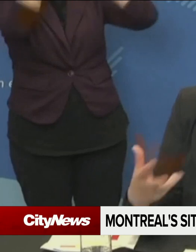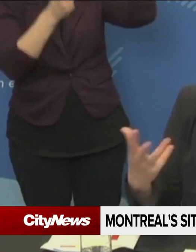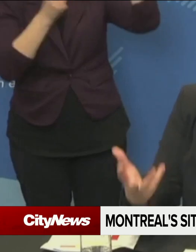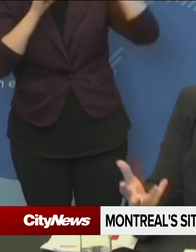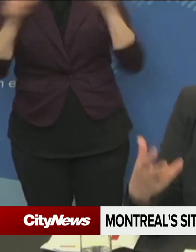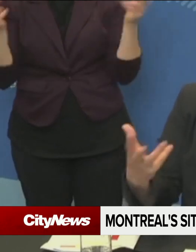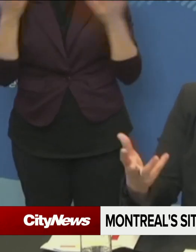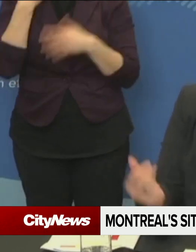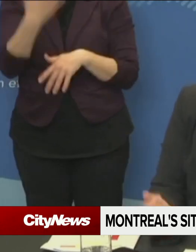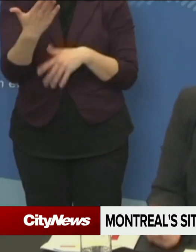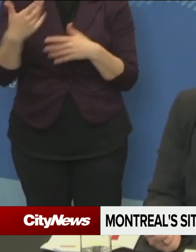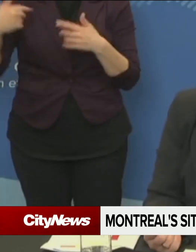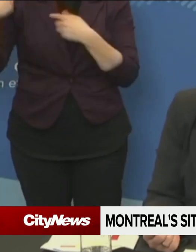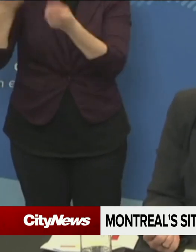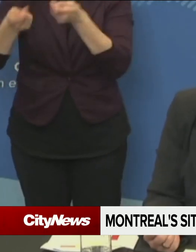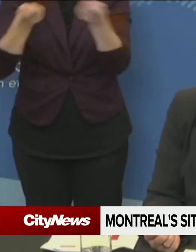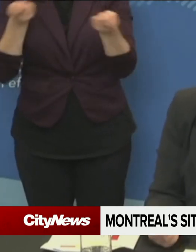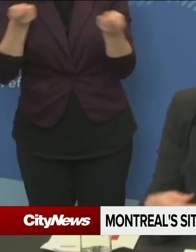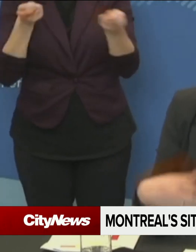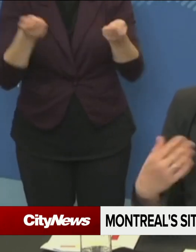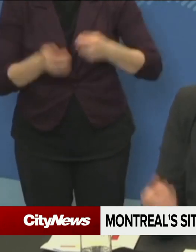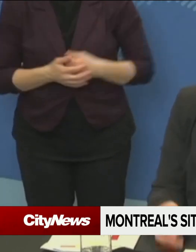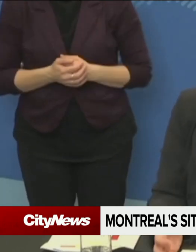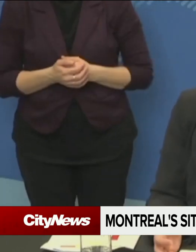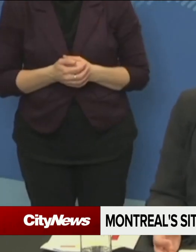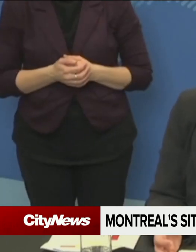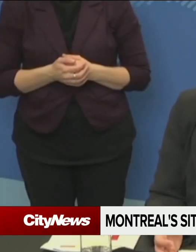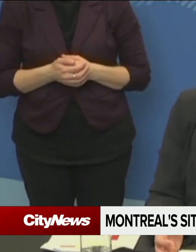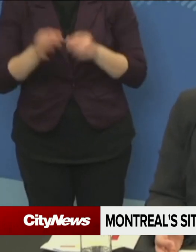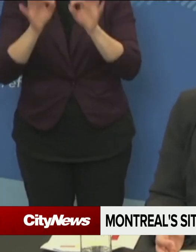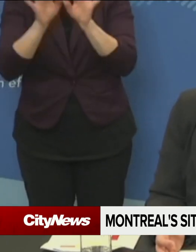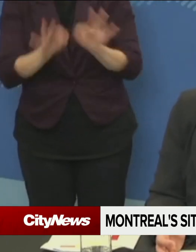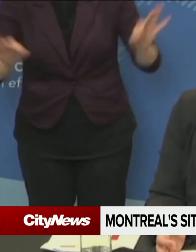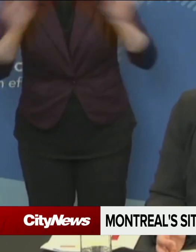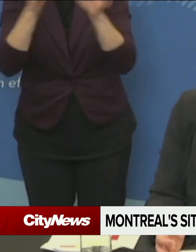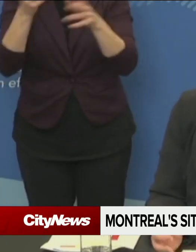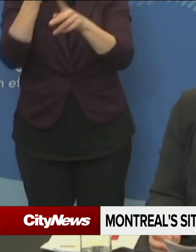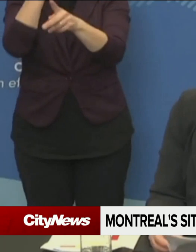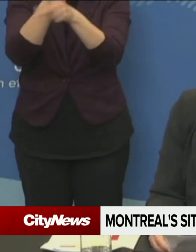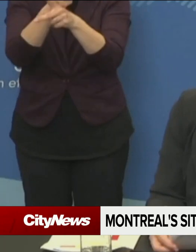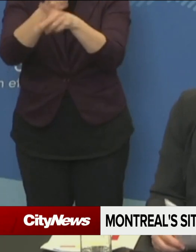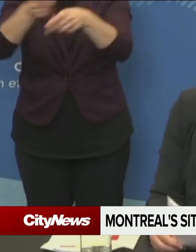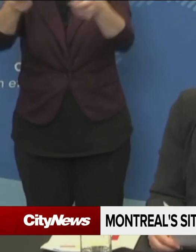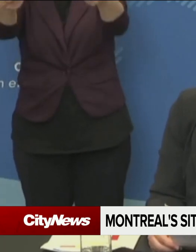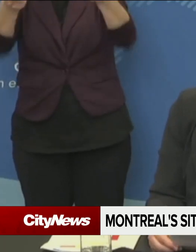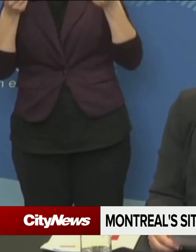for a couple of weeks and for the next 2 months till we reach